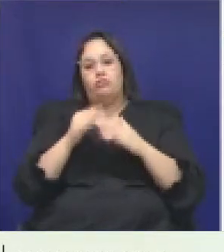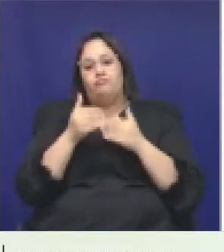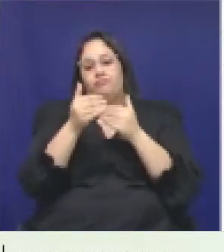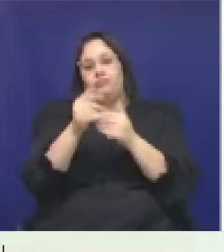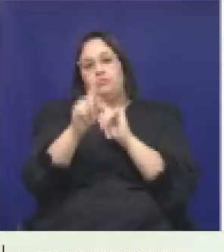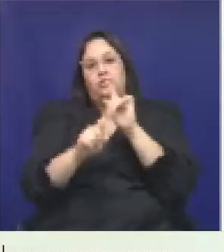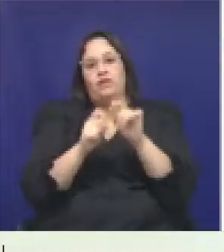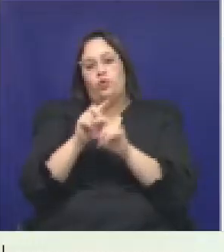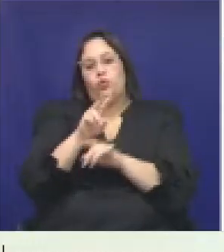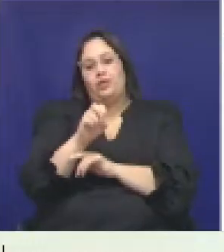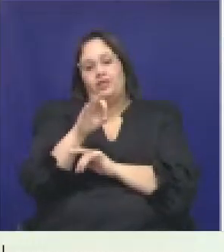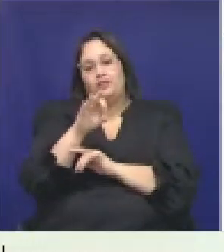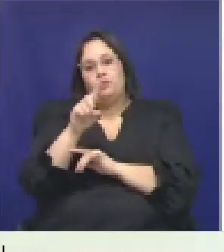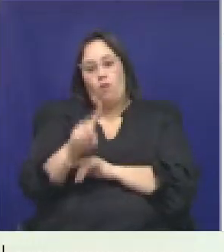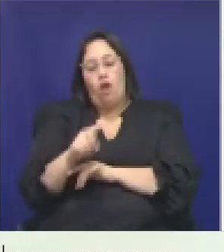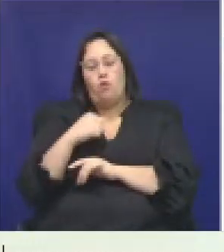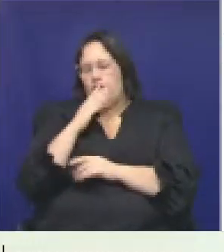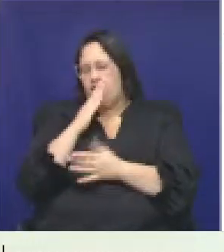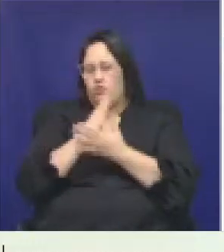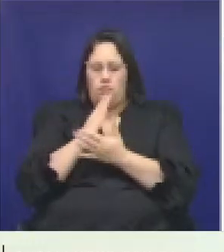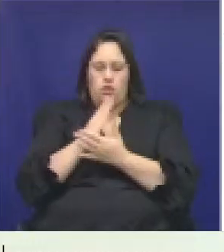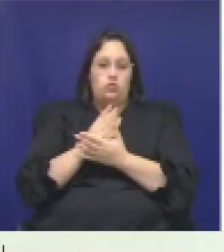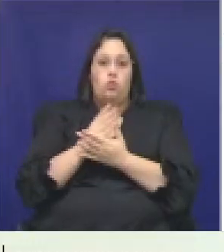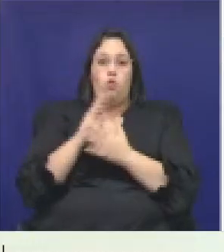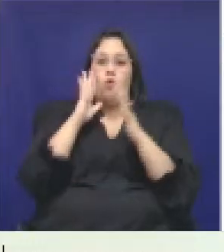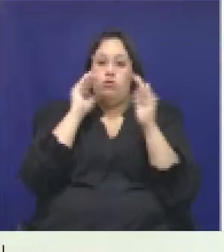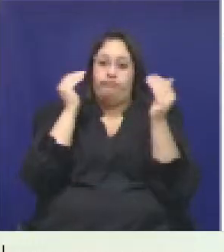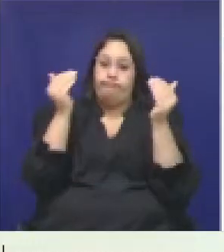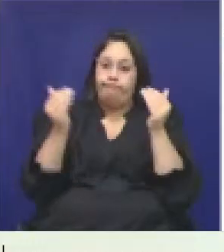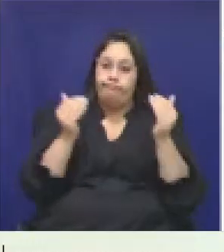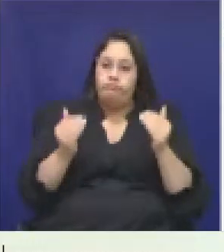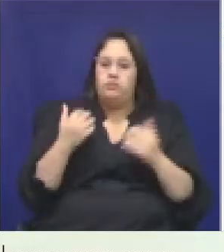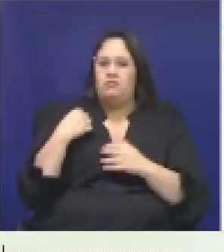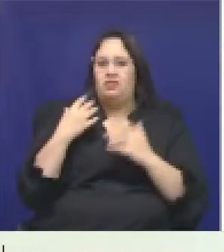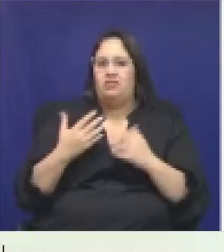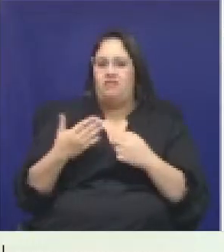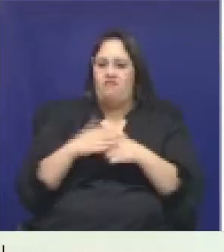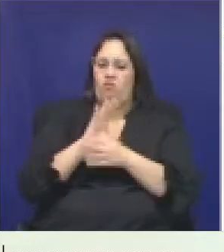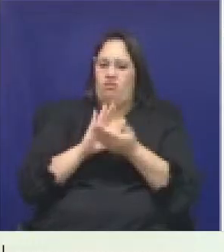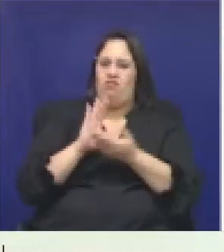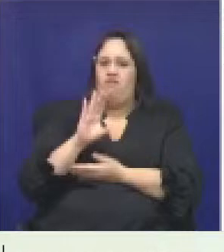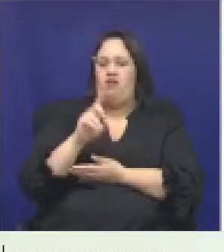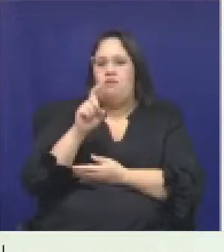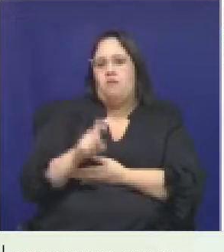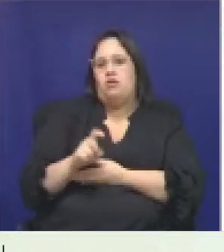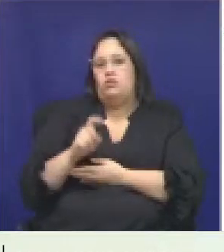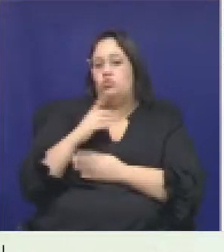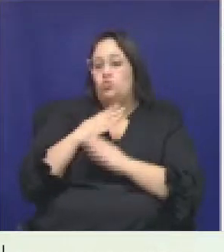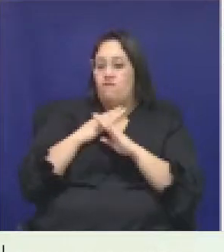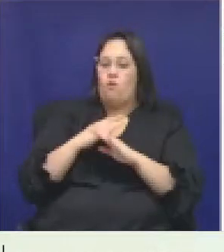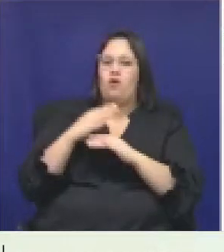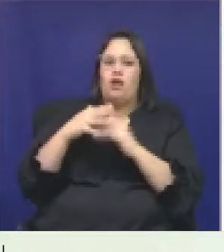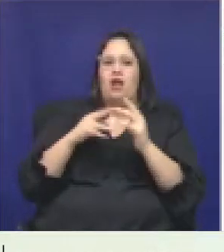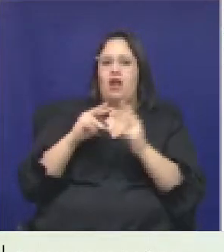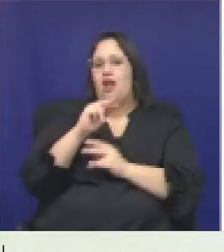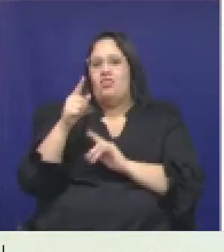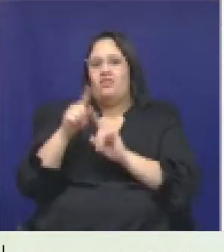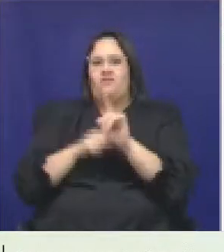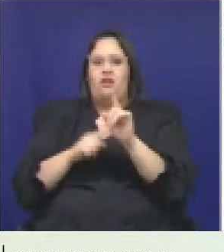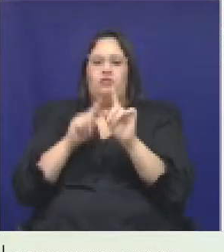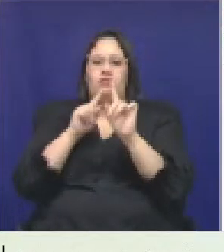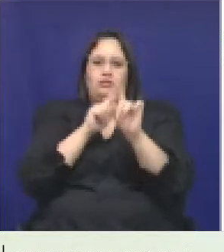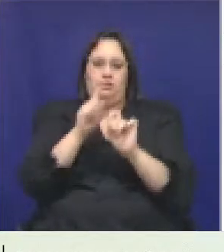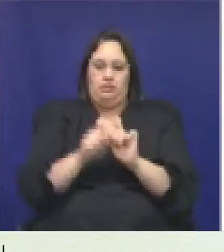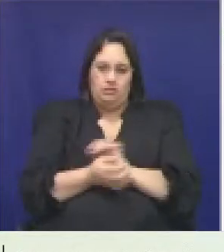we absolutely must ensure that the Organisation Minister is fully funded in order to avoid another failed